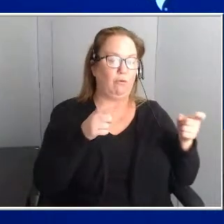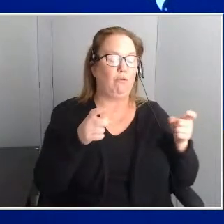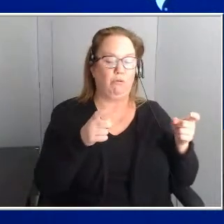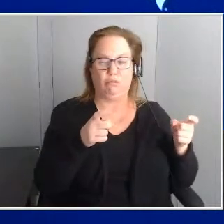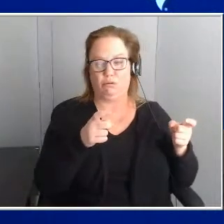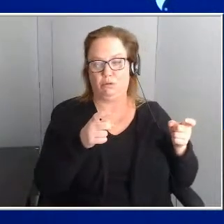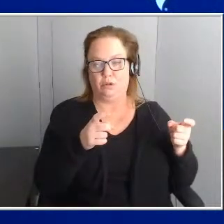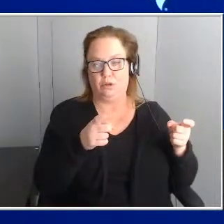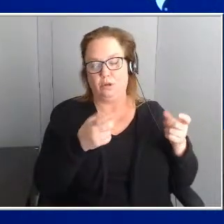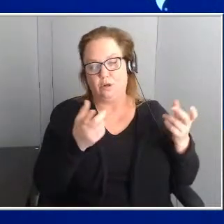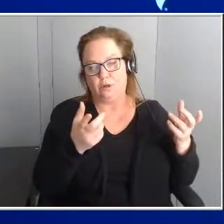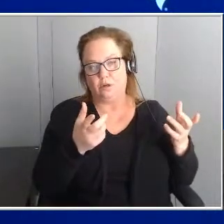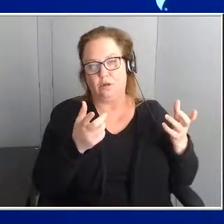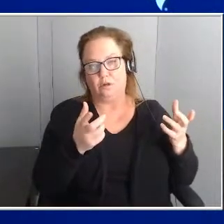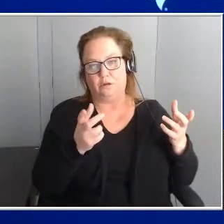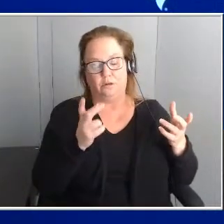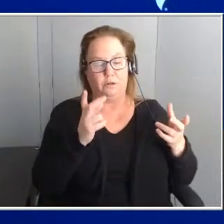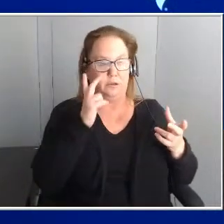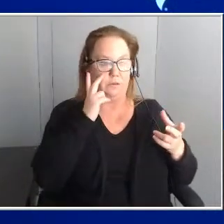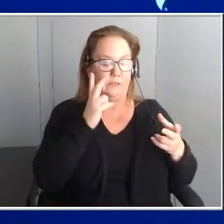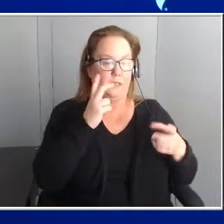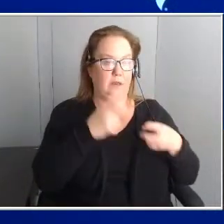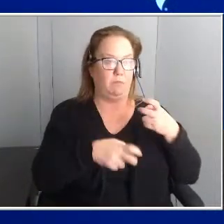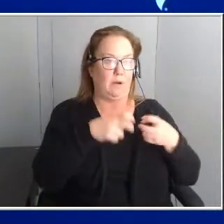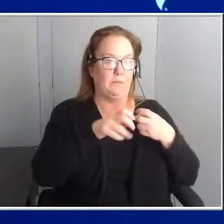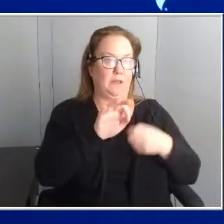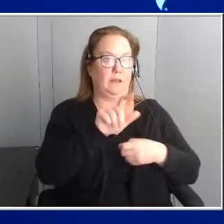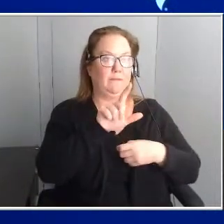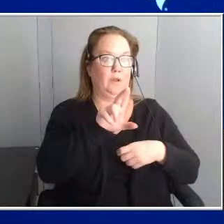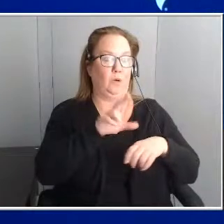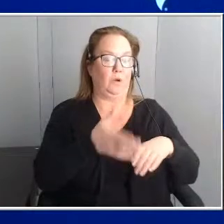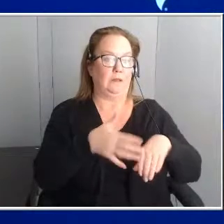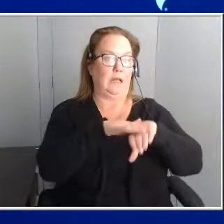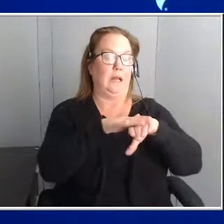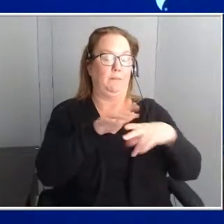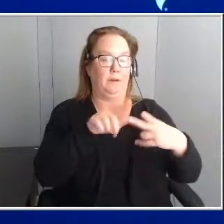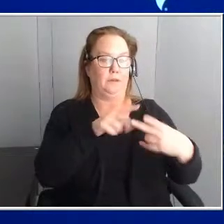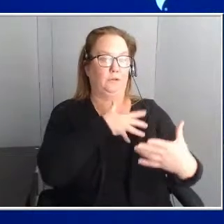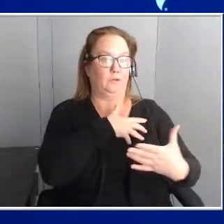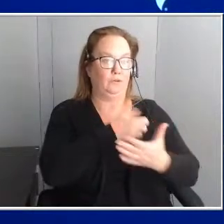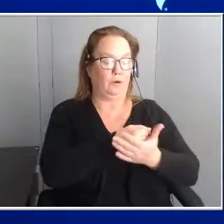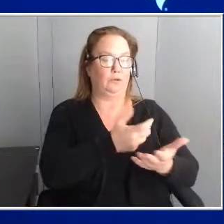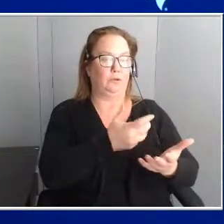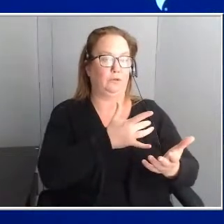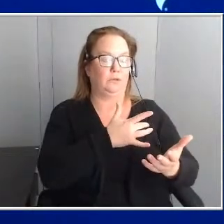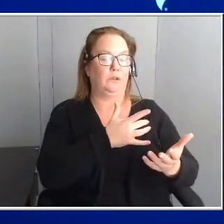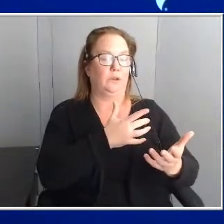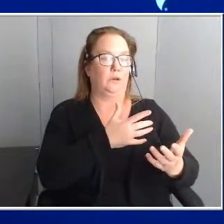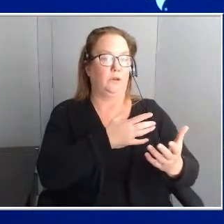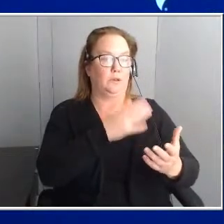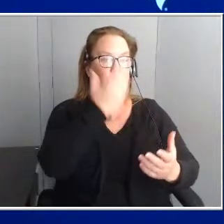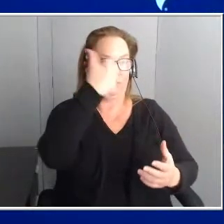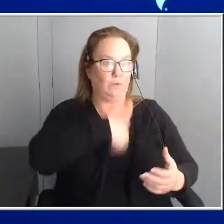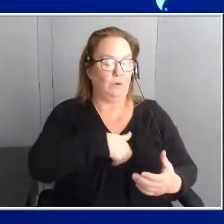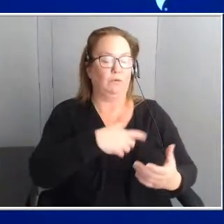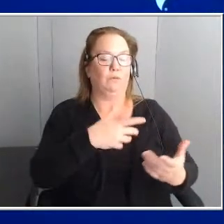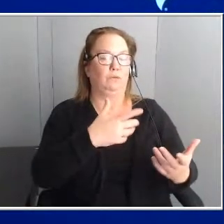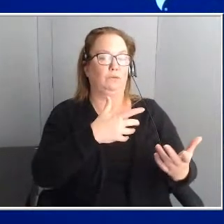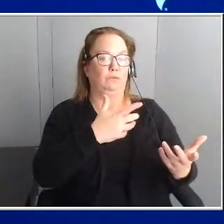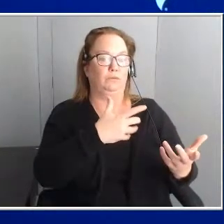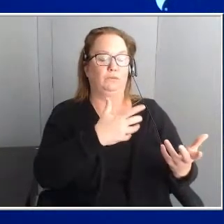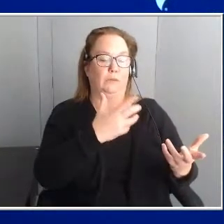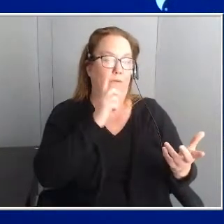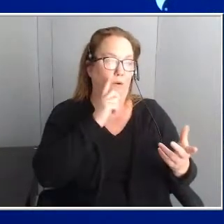could, see problems if you get flu on top of that, strokes and heart attacks and things like that. But the main thing is, as long as you have your blood